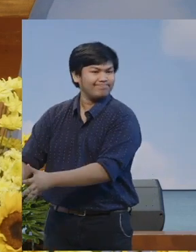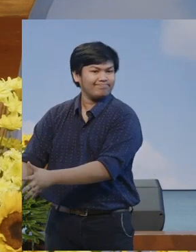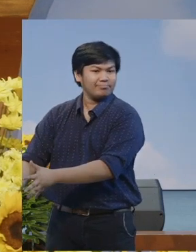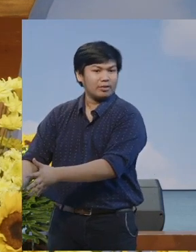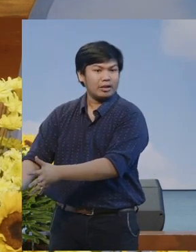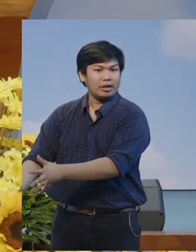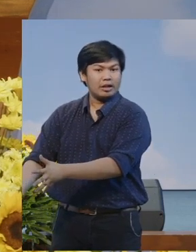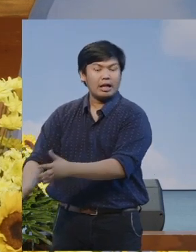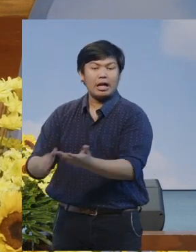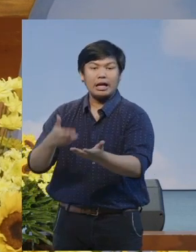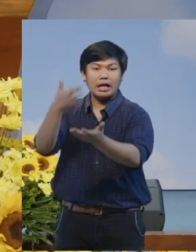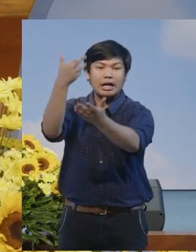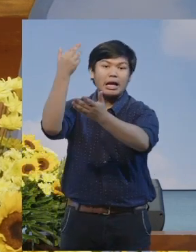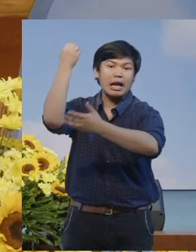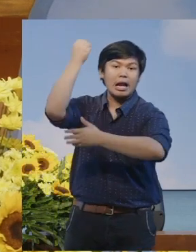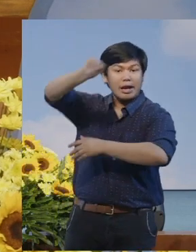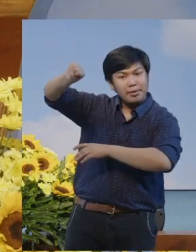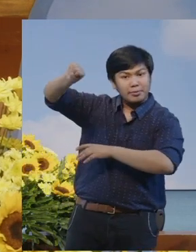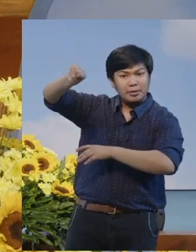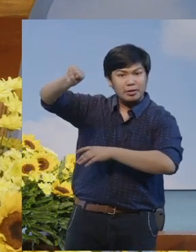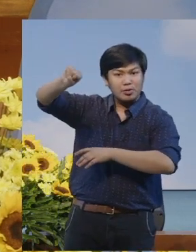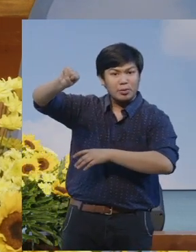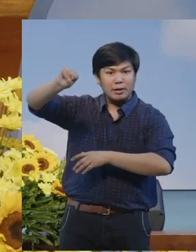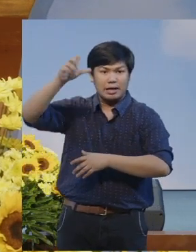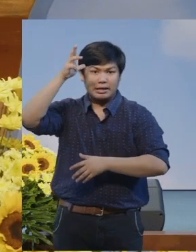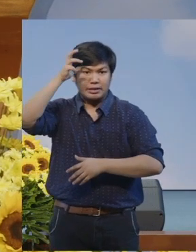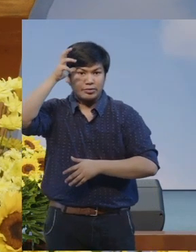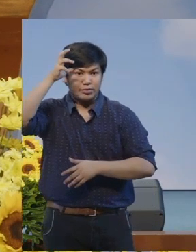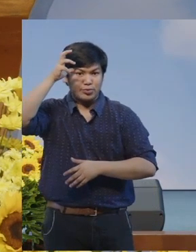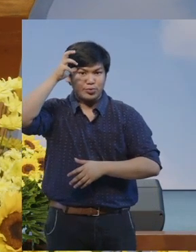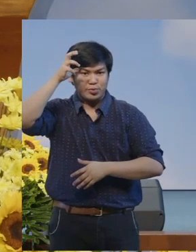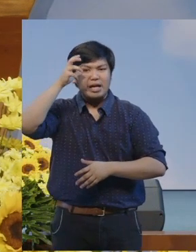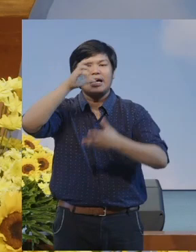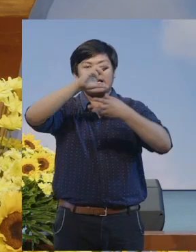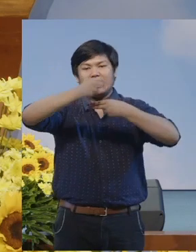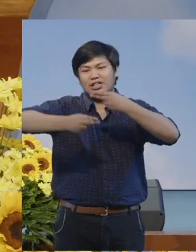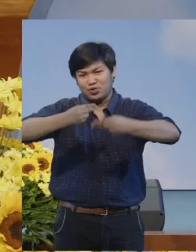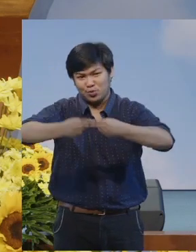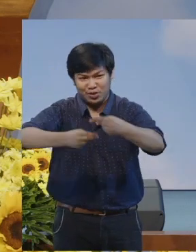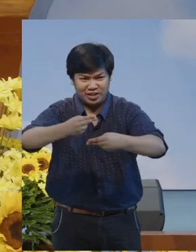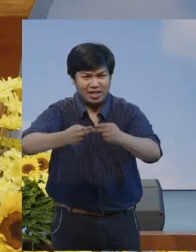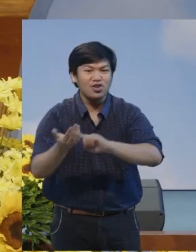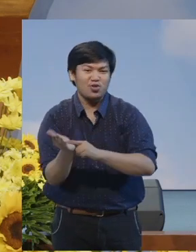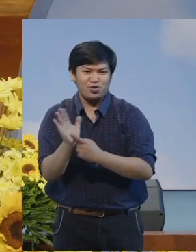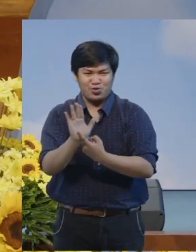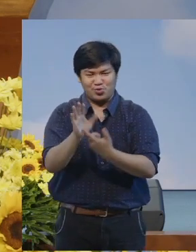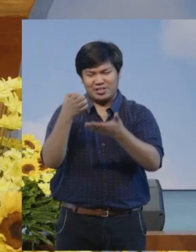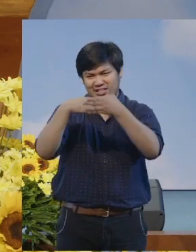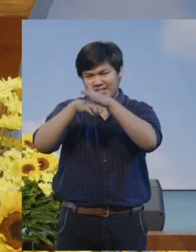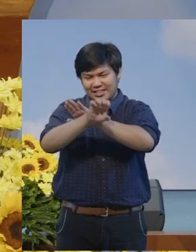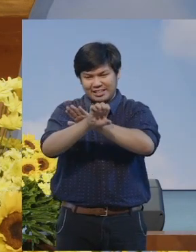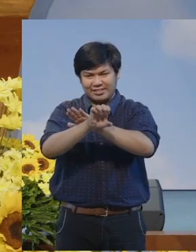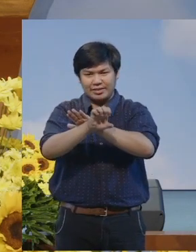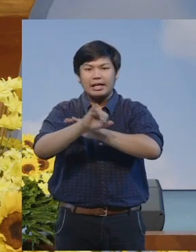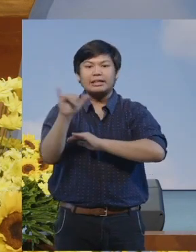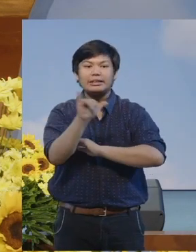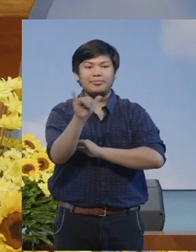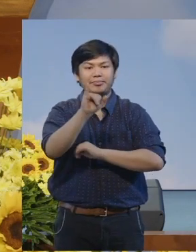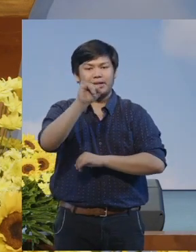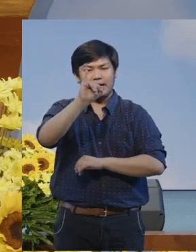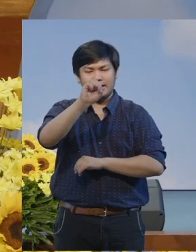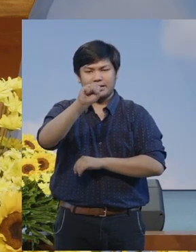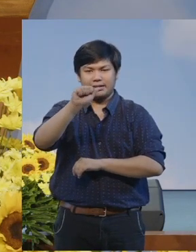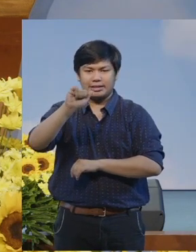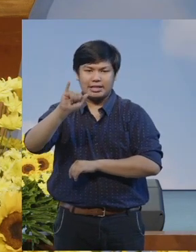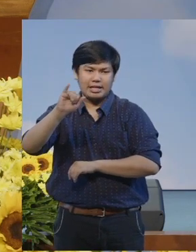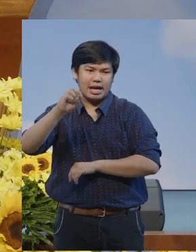ang record ng rebelyon at pagbagsak ni Satanas. Inilarawan din ito sa Isaiah chapter